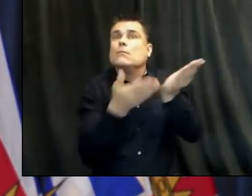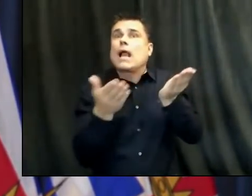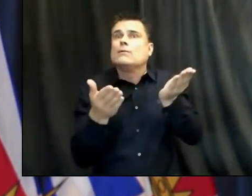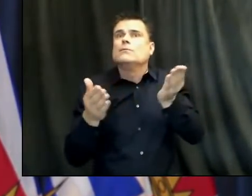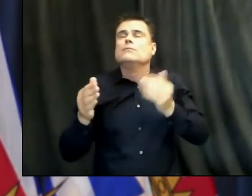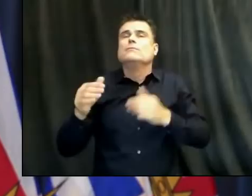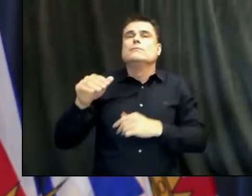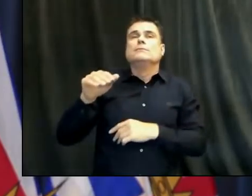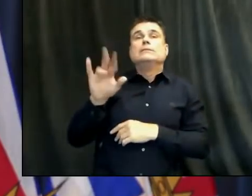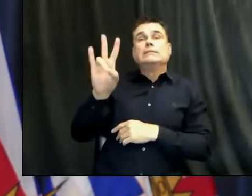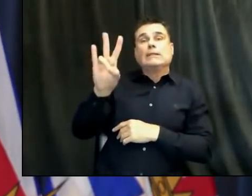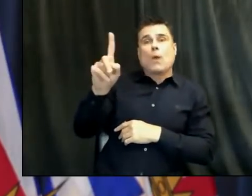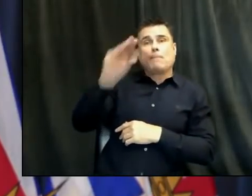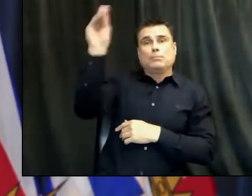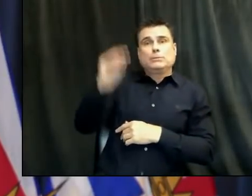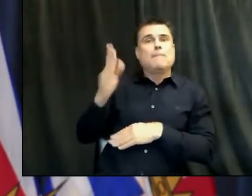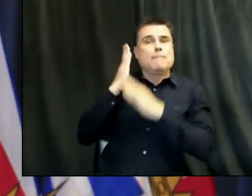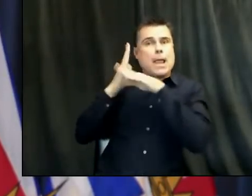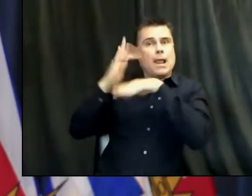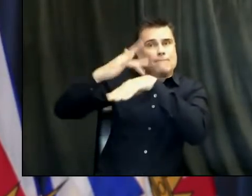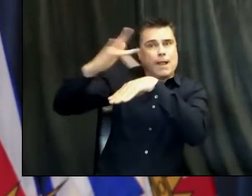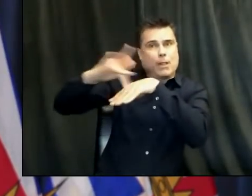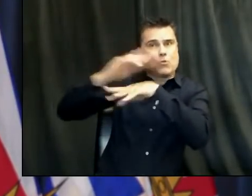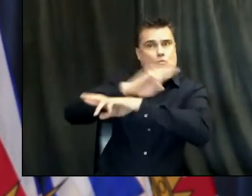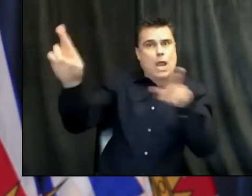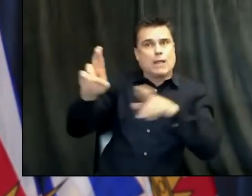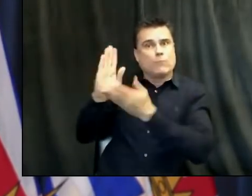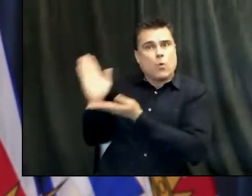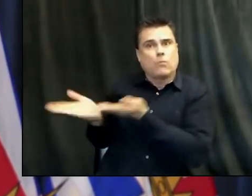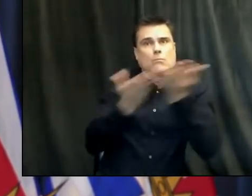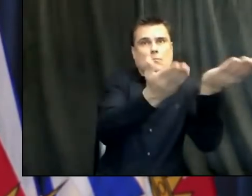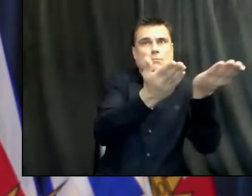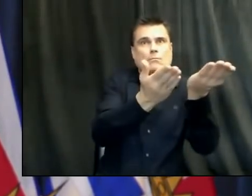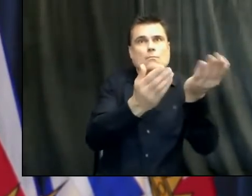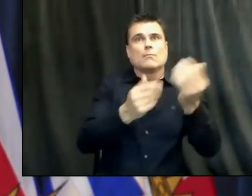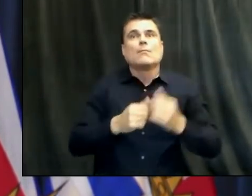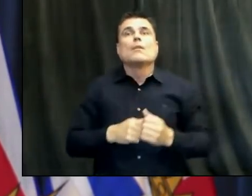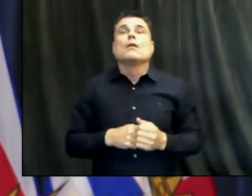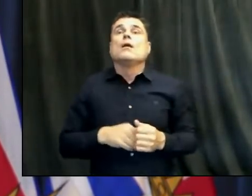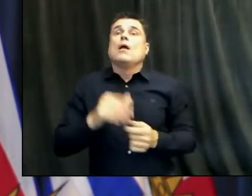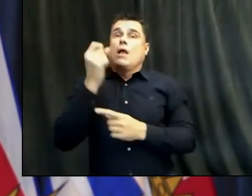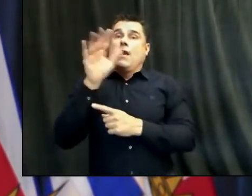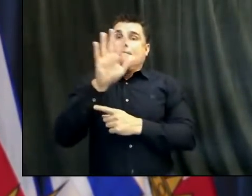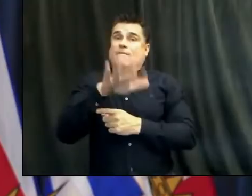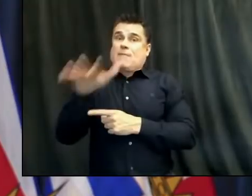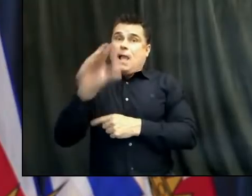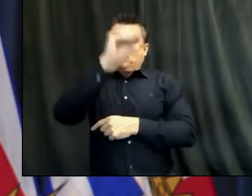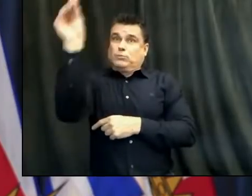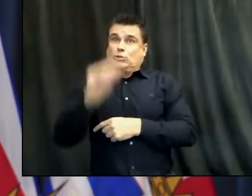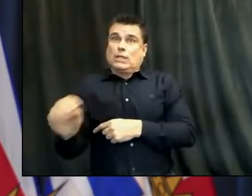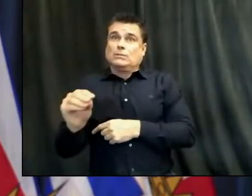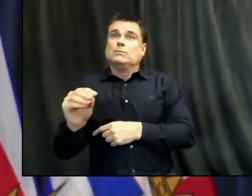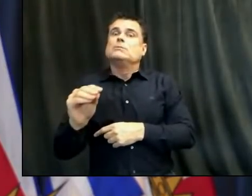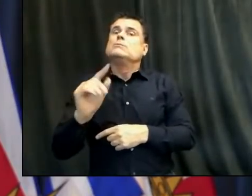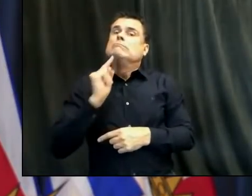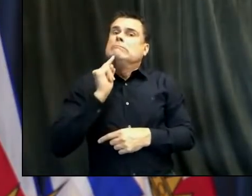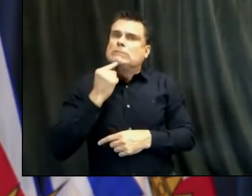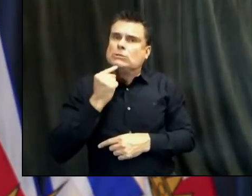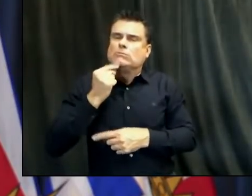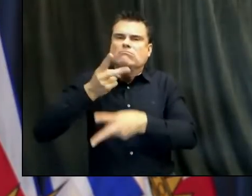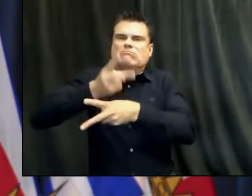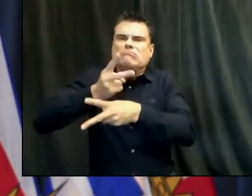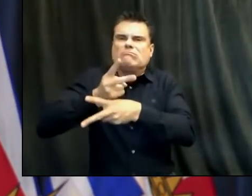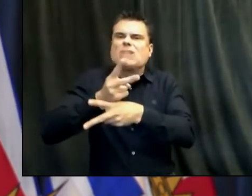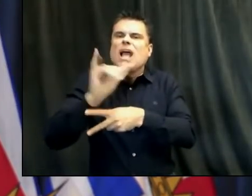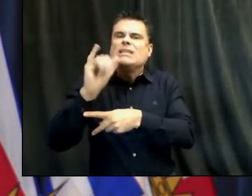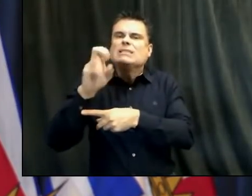beds and the surge beds. In acute care overall, 55.6% of capacity filled in critical care. But as everyone